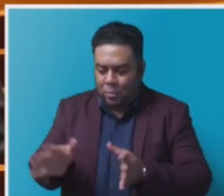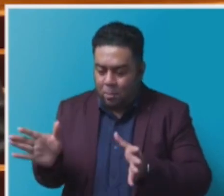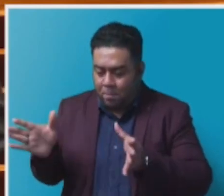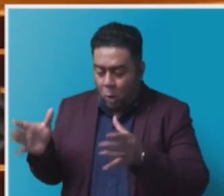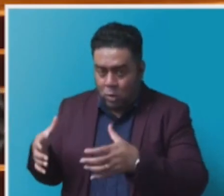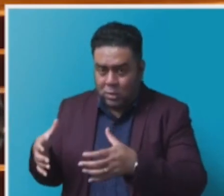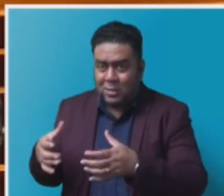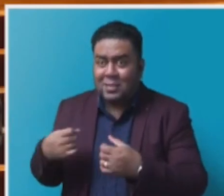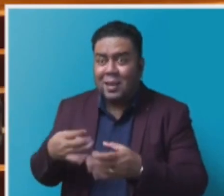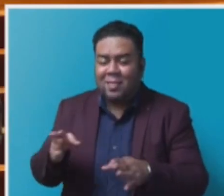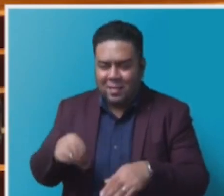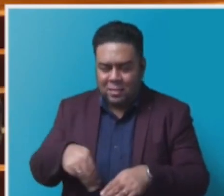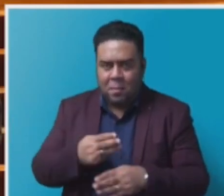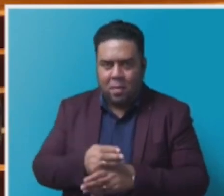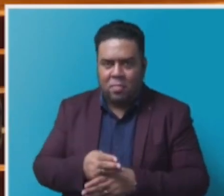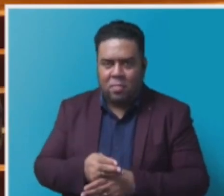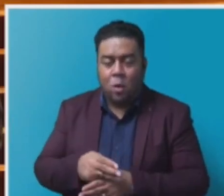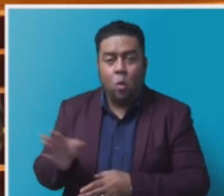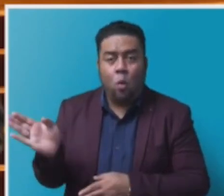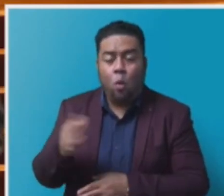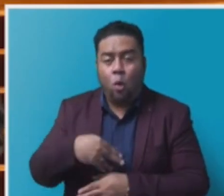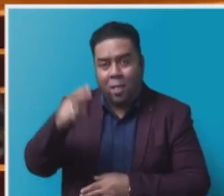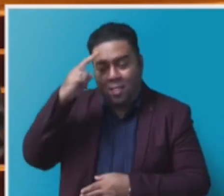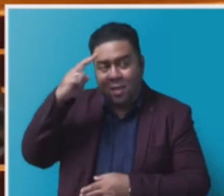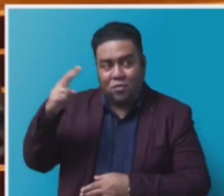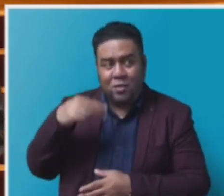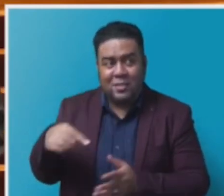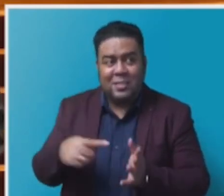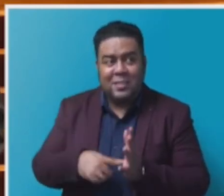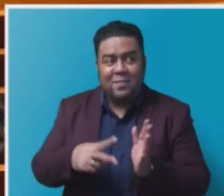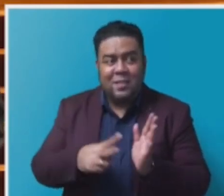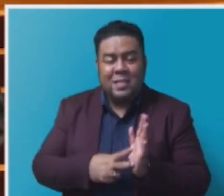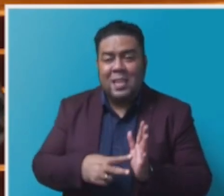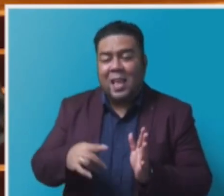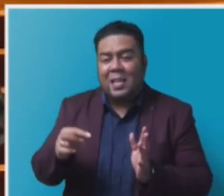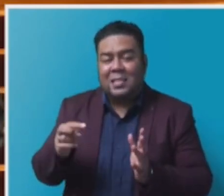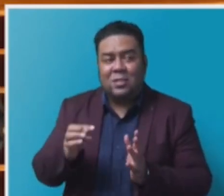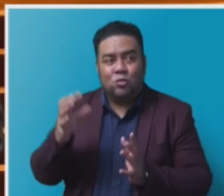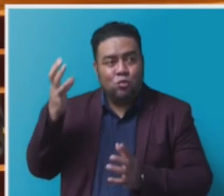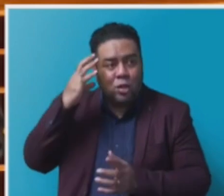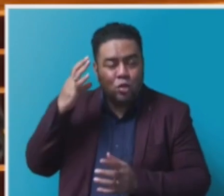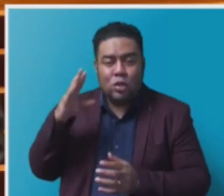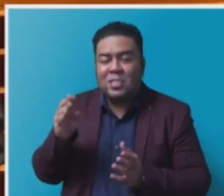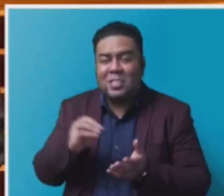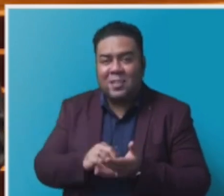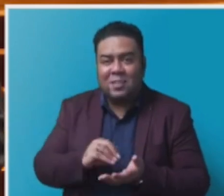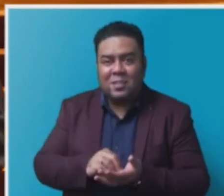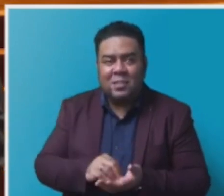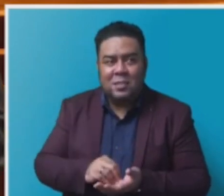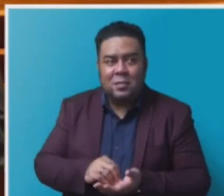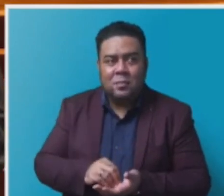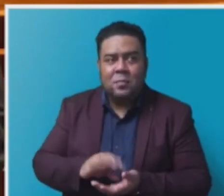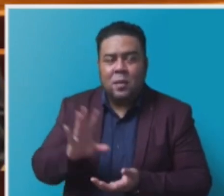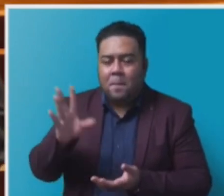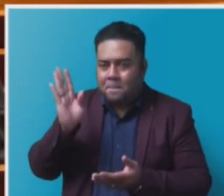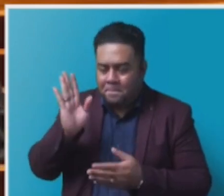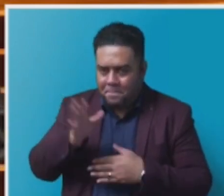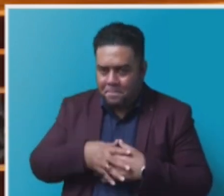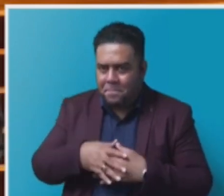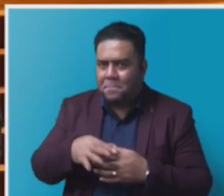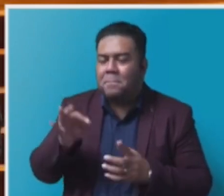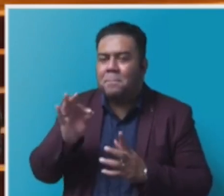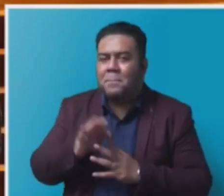Starting this month, all national television and radio services will feature content that is public